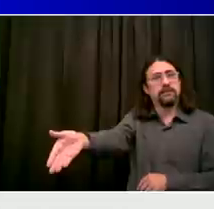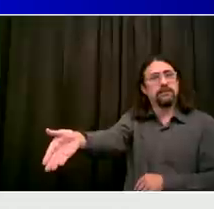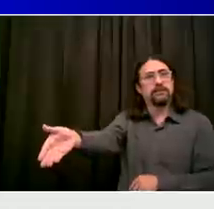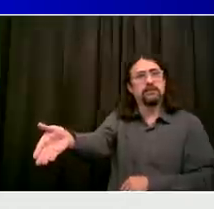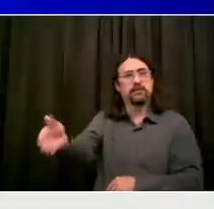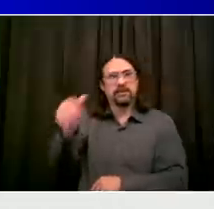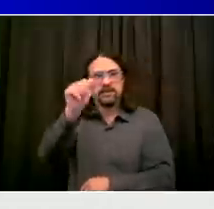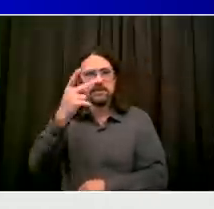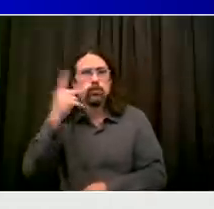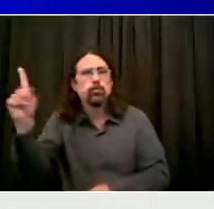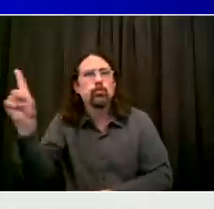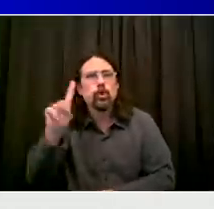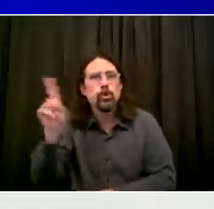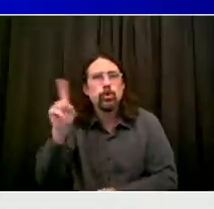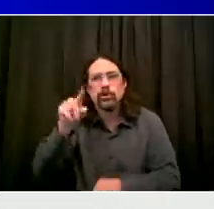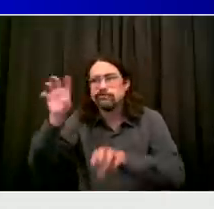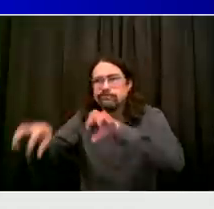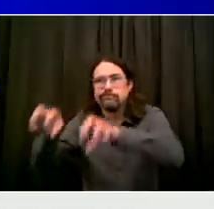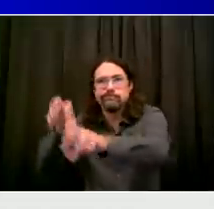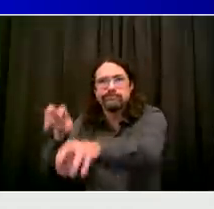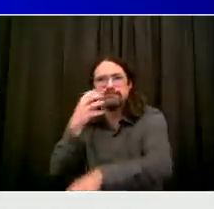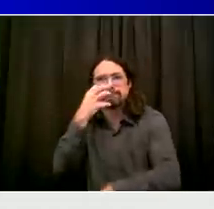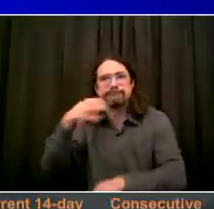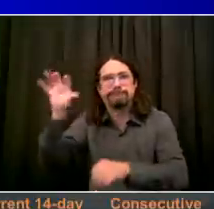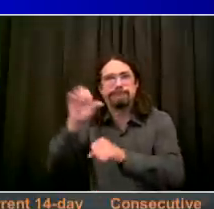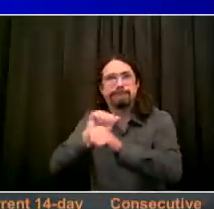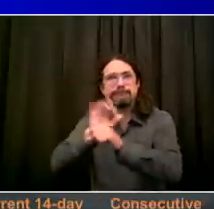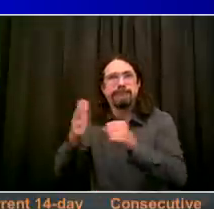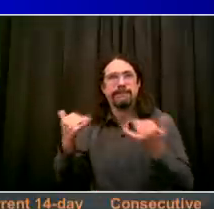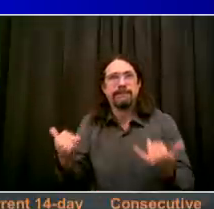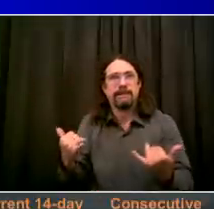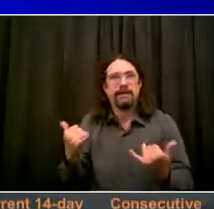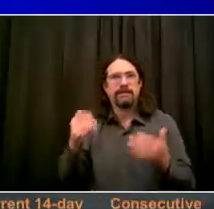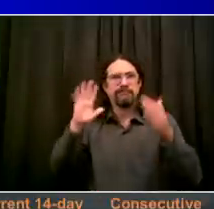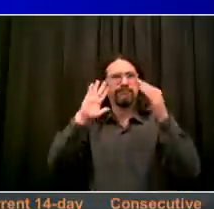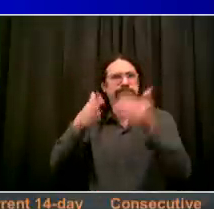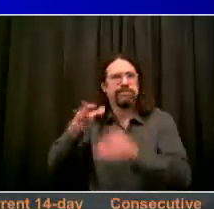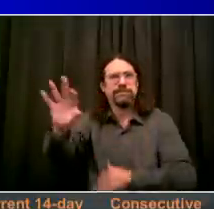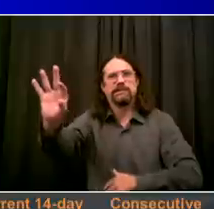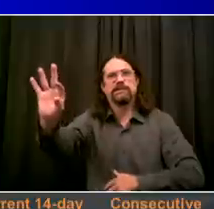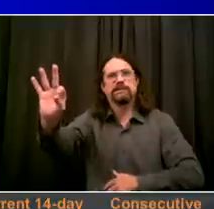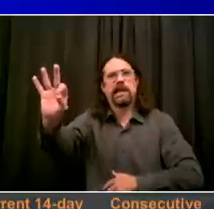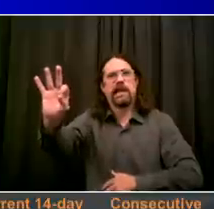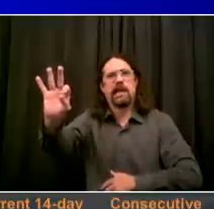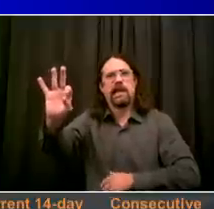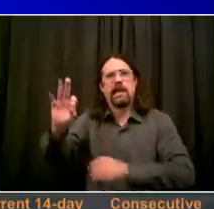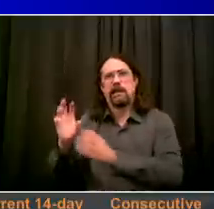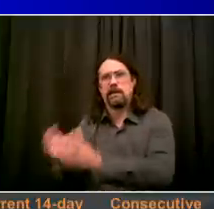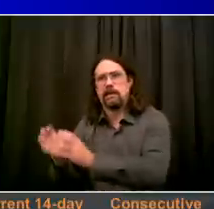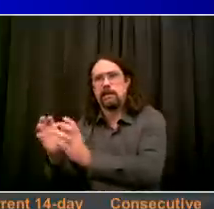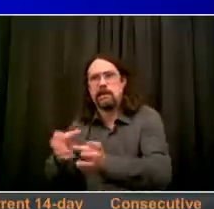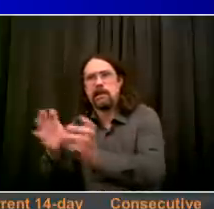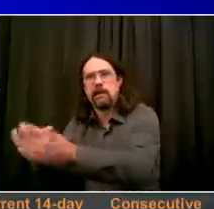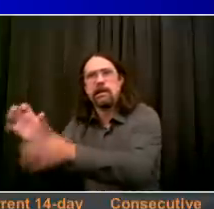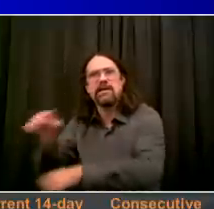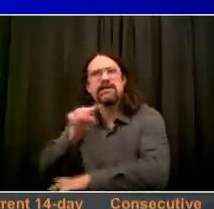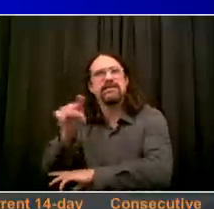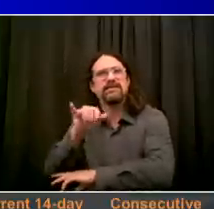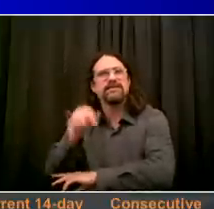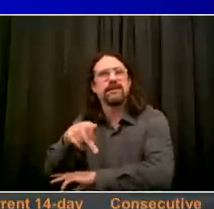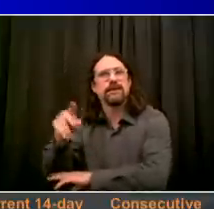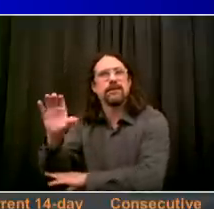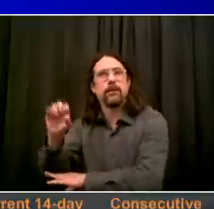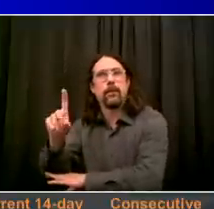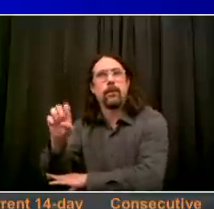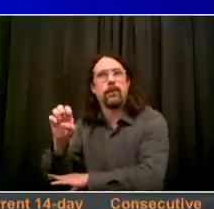right now, again, we have 9 zip codes where we have seen the positivity level for the coronavirus above 3% for